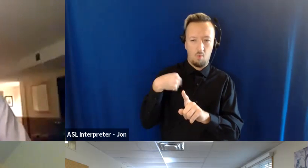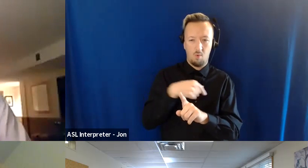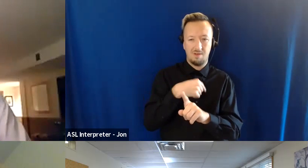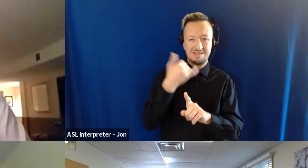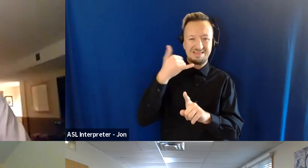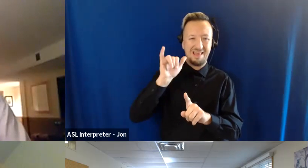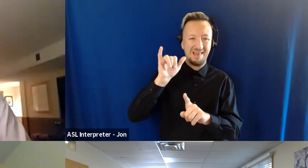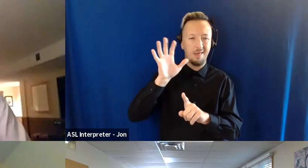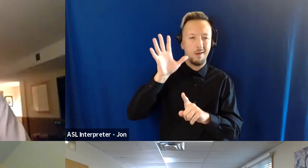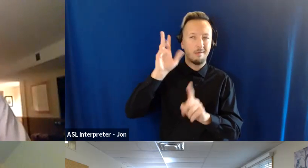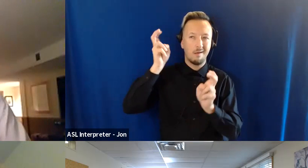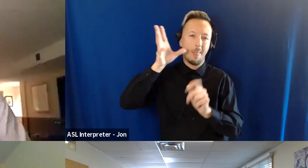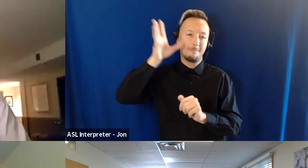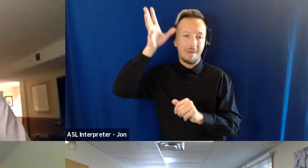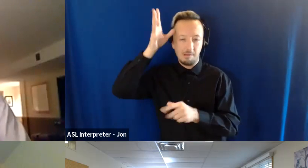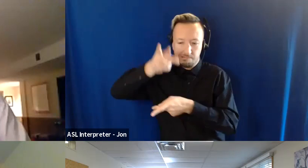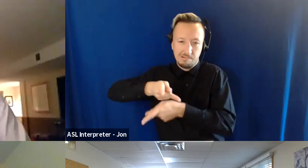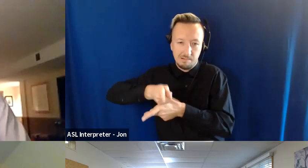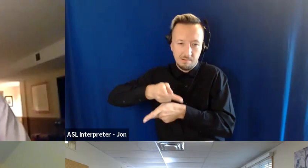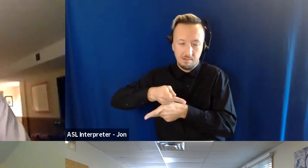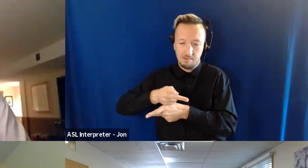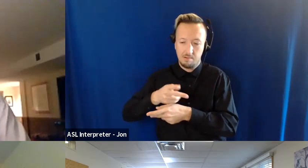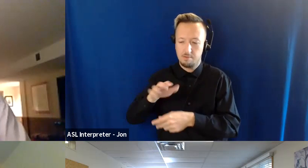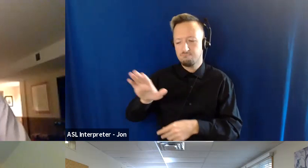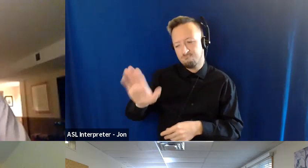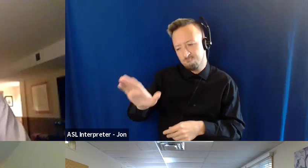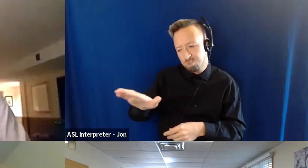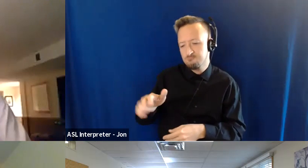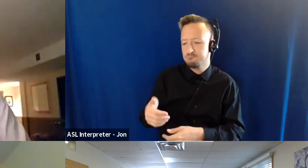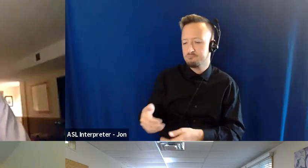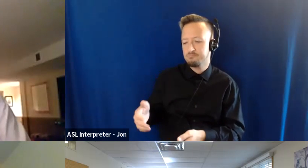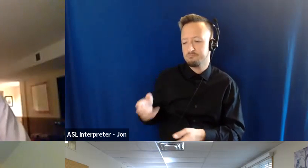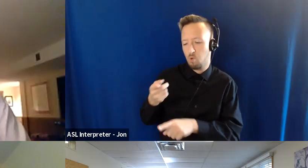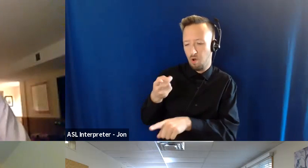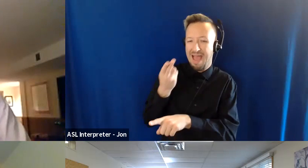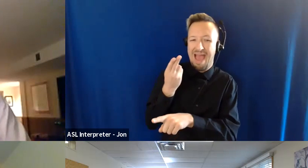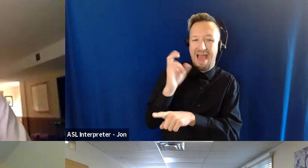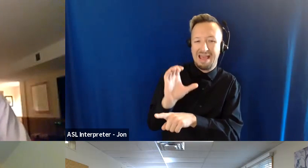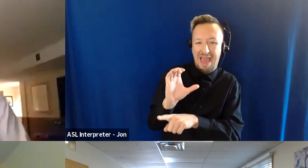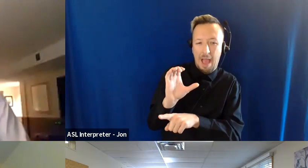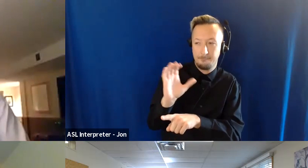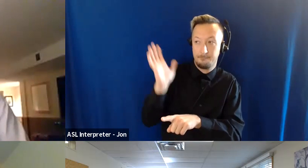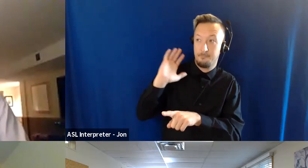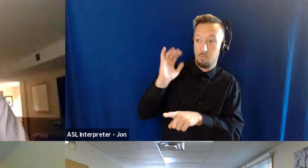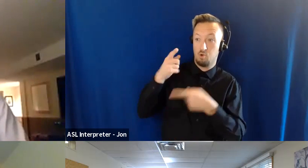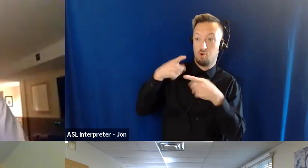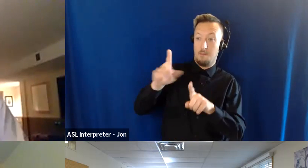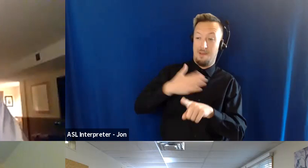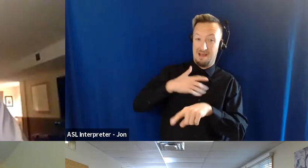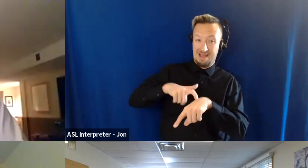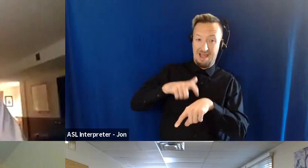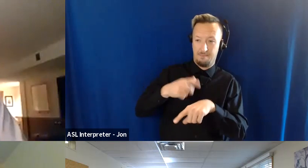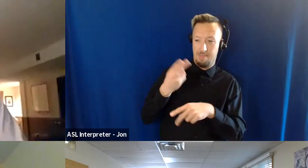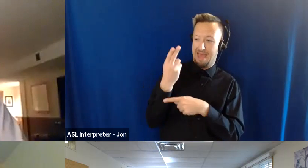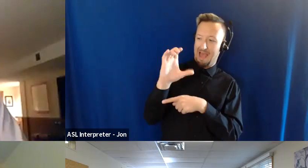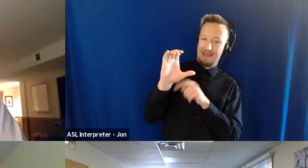thing, taking care of, putting, pat them on the head. Handicap was the new word that was supposed to be the up and